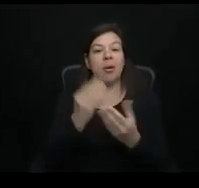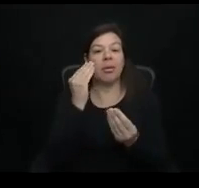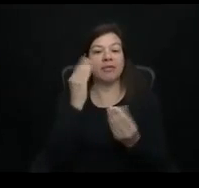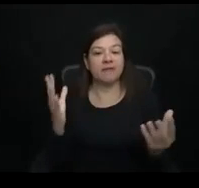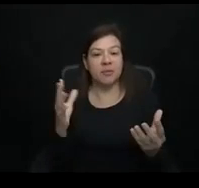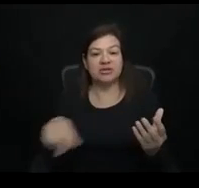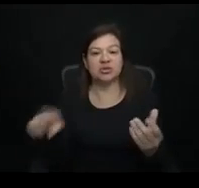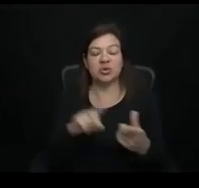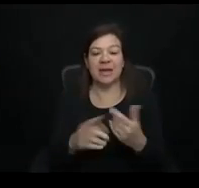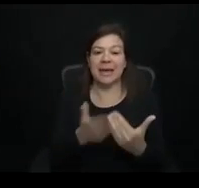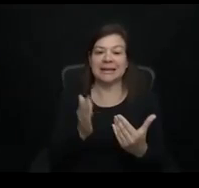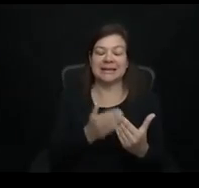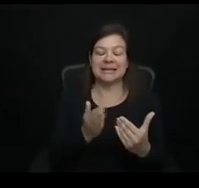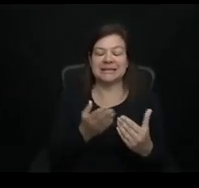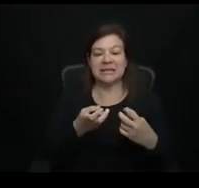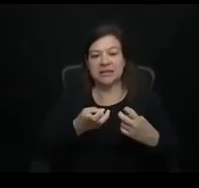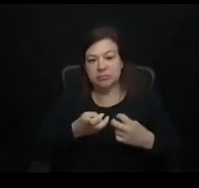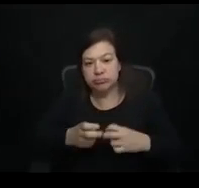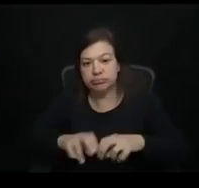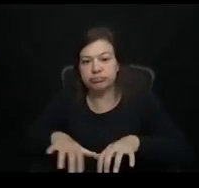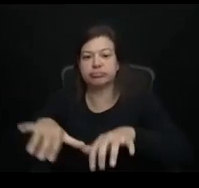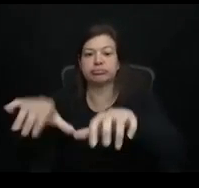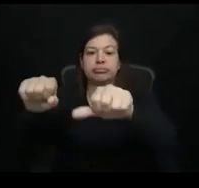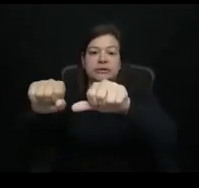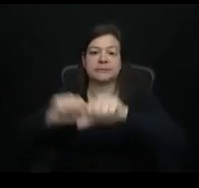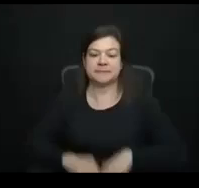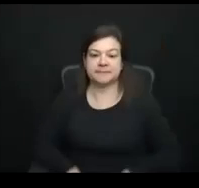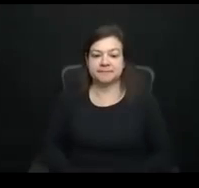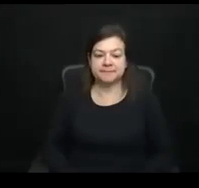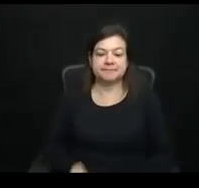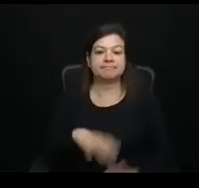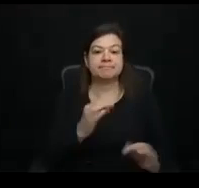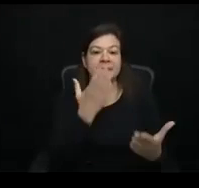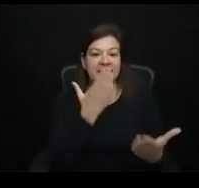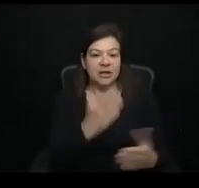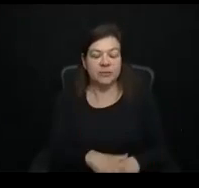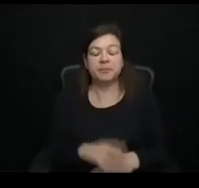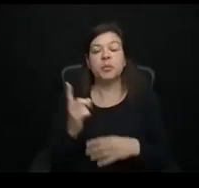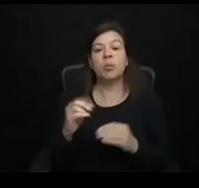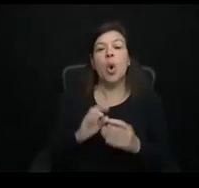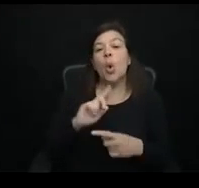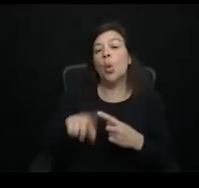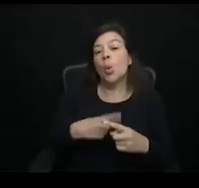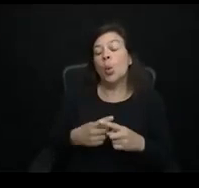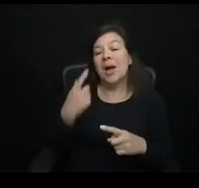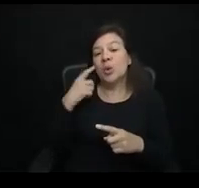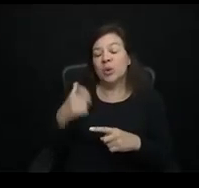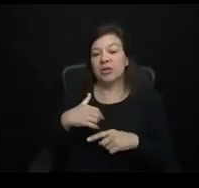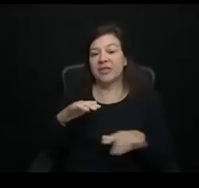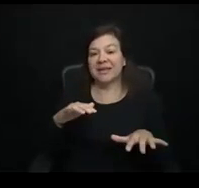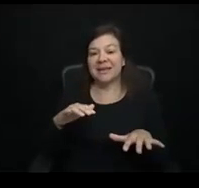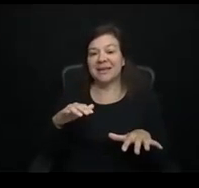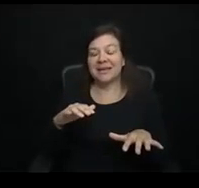seamless transition and then move forward. Great, thank you. And then one more. Yeah. When will the evacuations be lifted in No